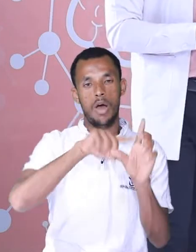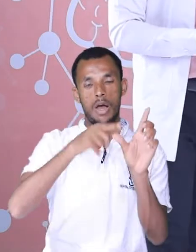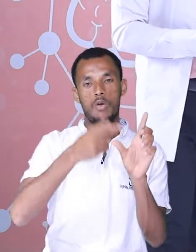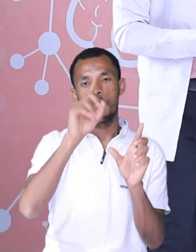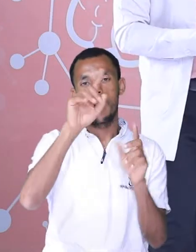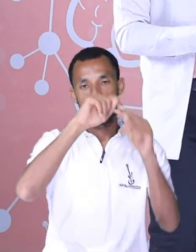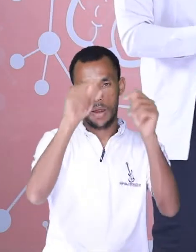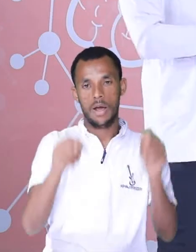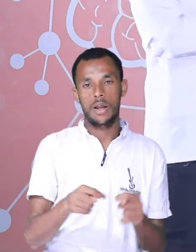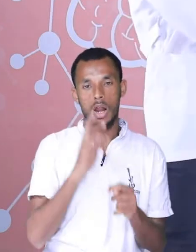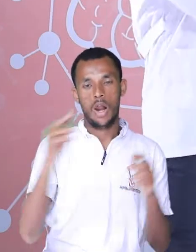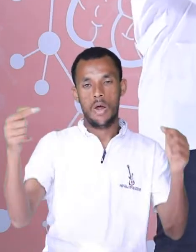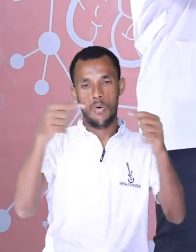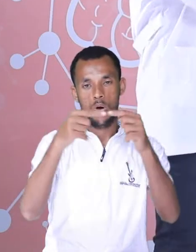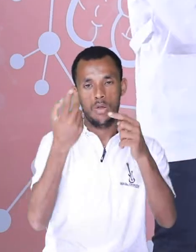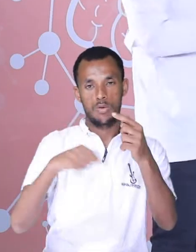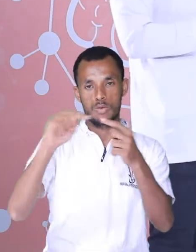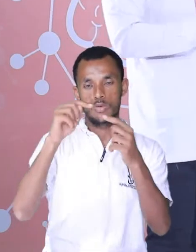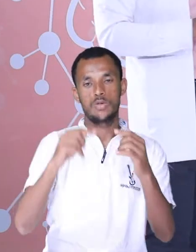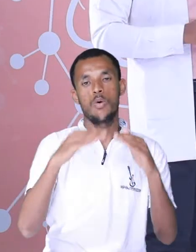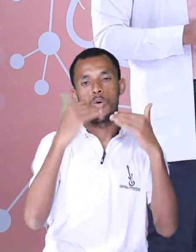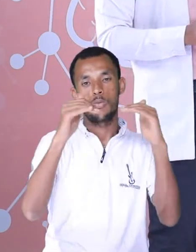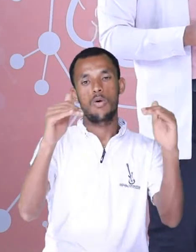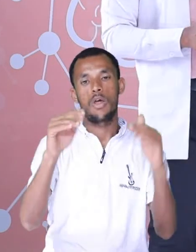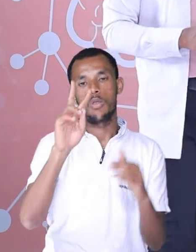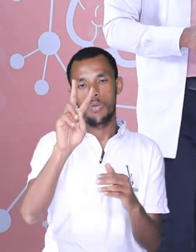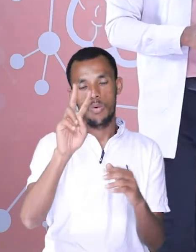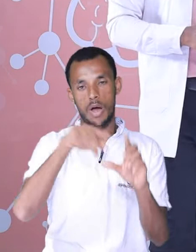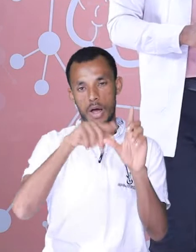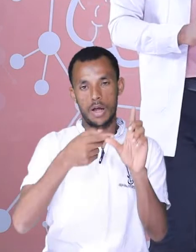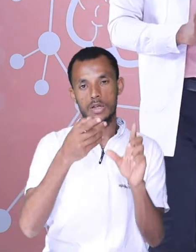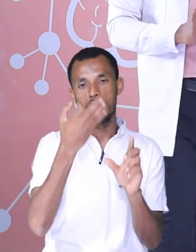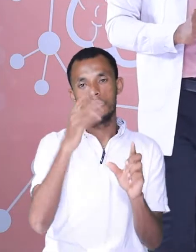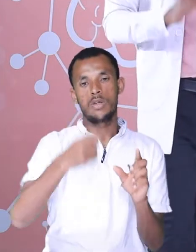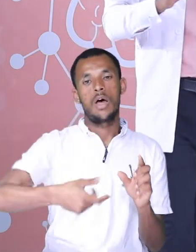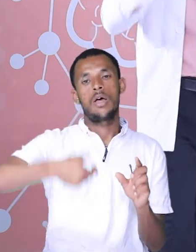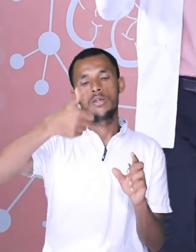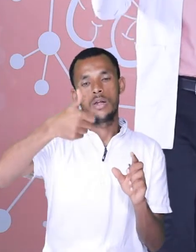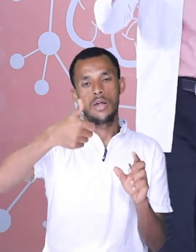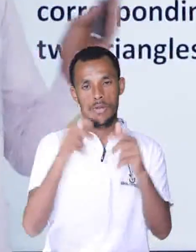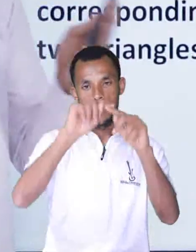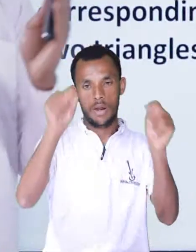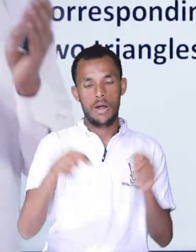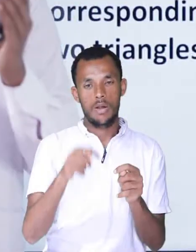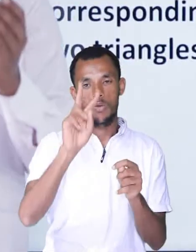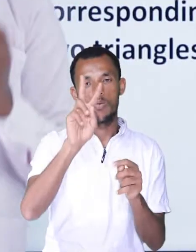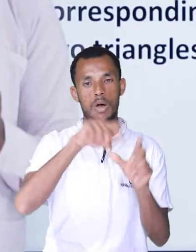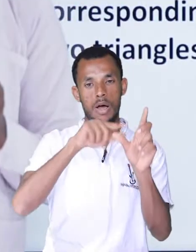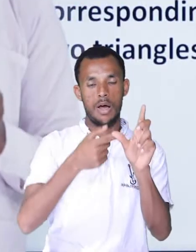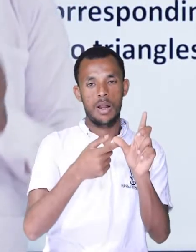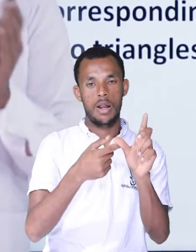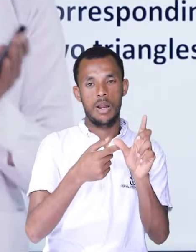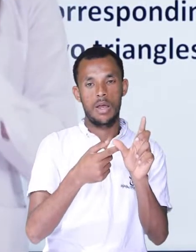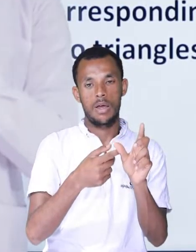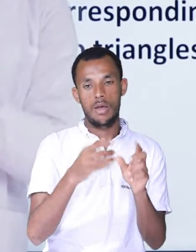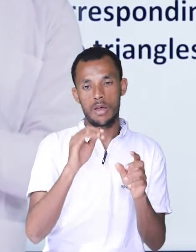one triangle are congruent to the corresponding 2 angles of the other triangle. So we have 2 angles of the first